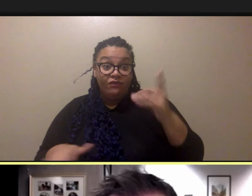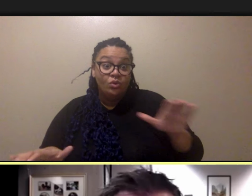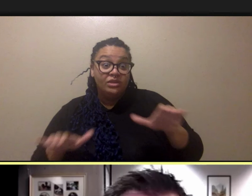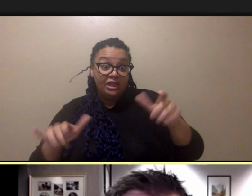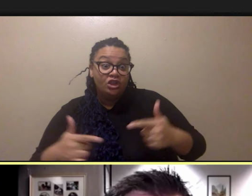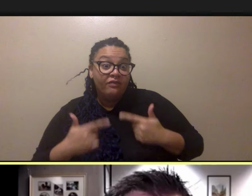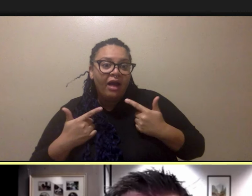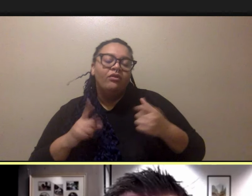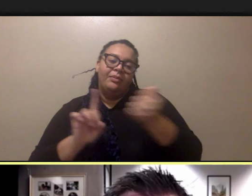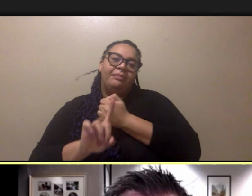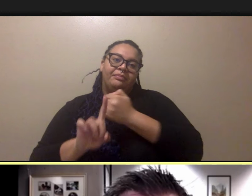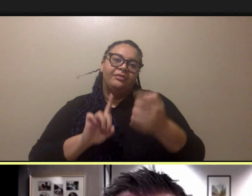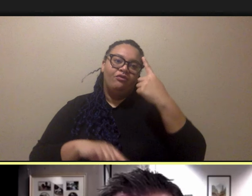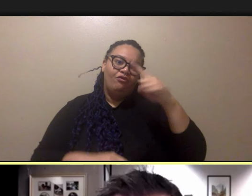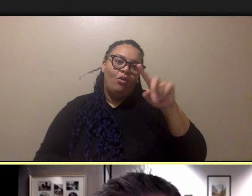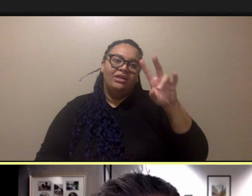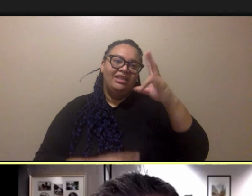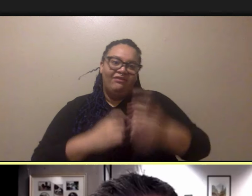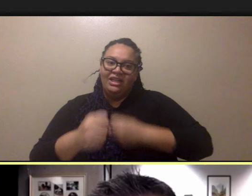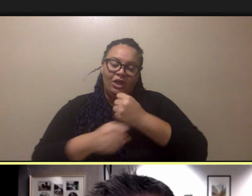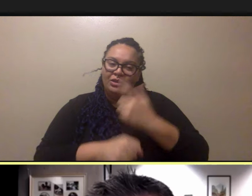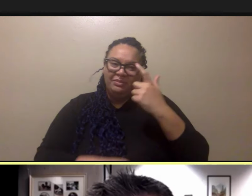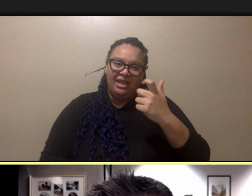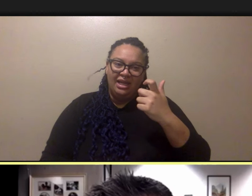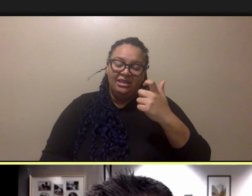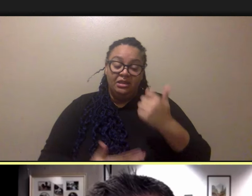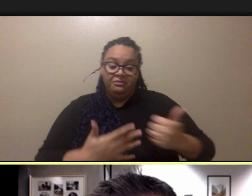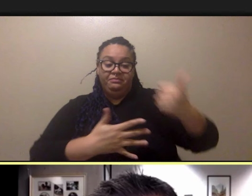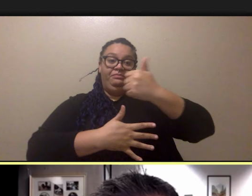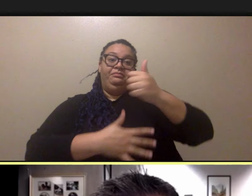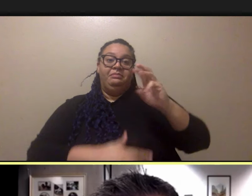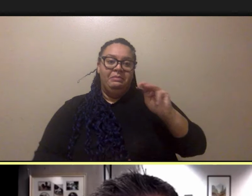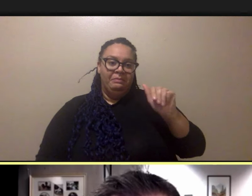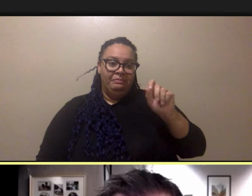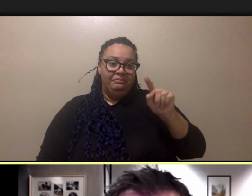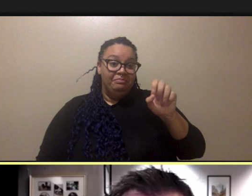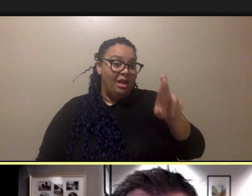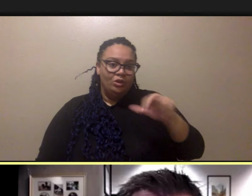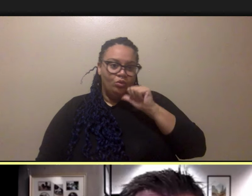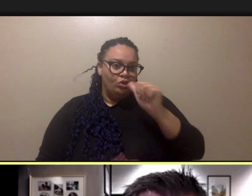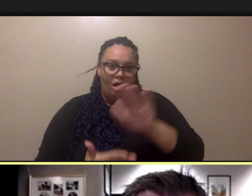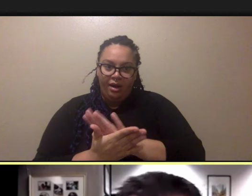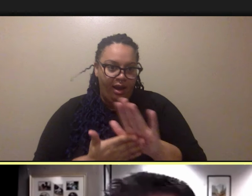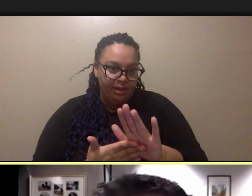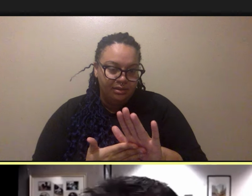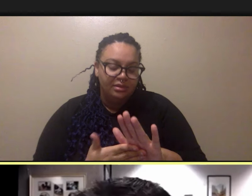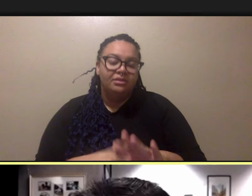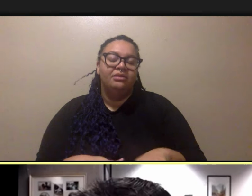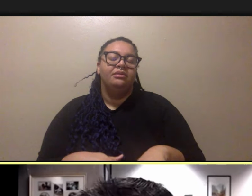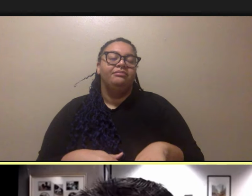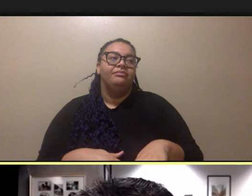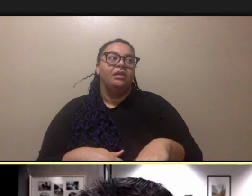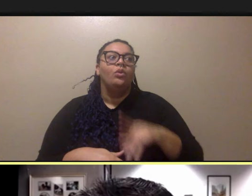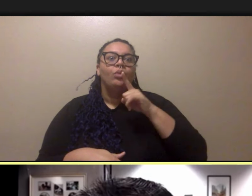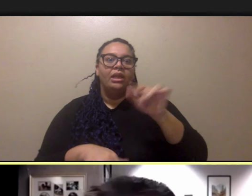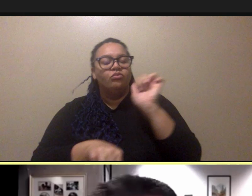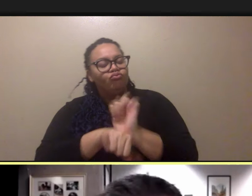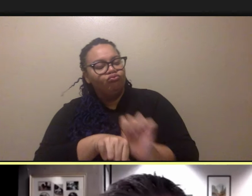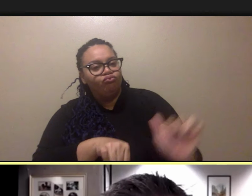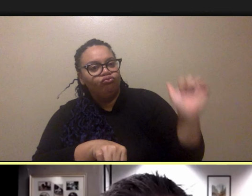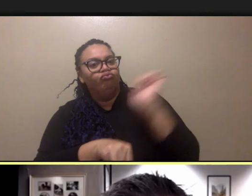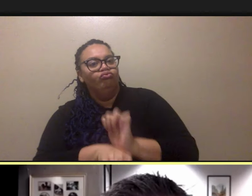been brutalized for those 7 years. The masters were not kind to their servants, and they worked them extremely hard, especially once tobacco was discovered to be